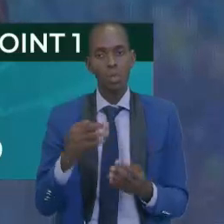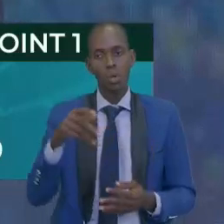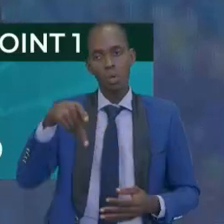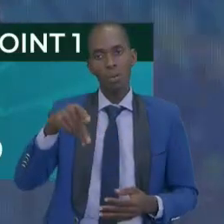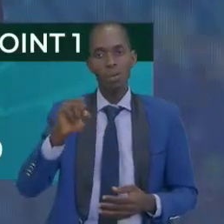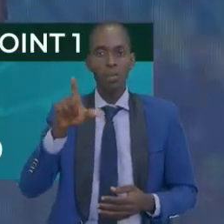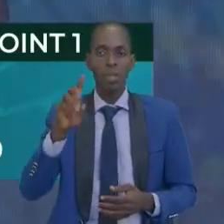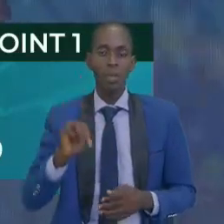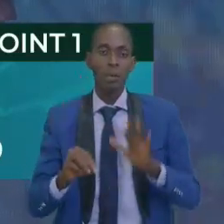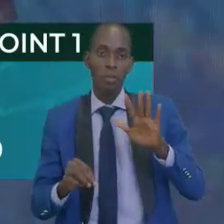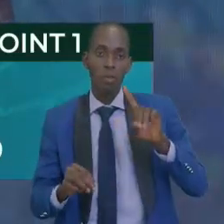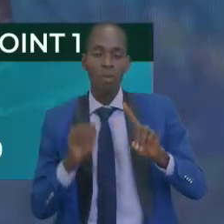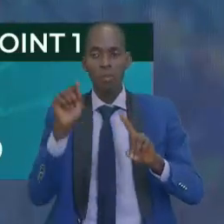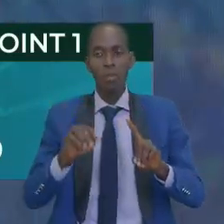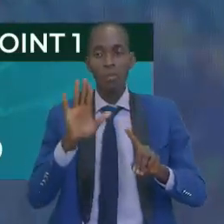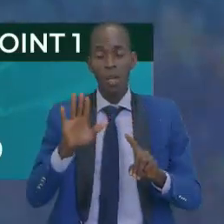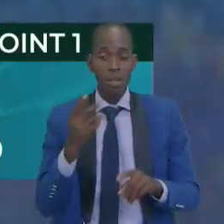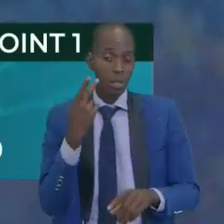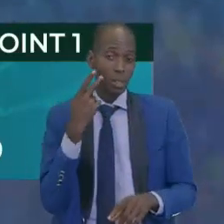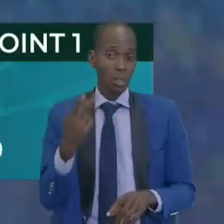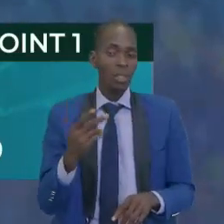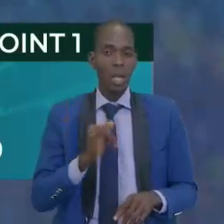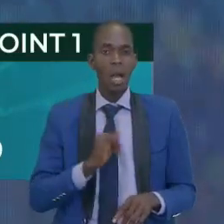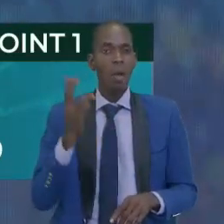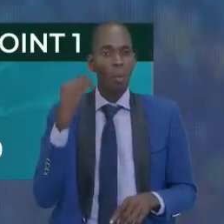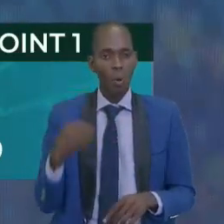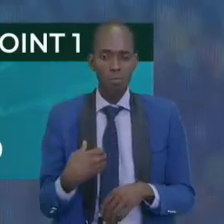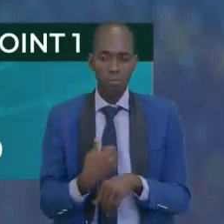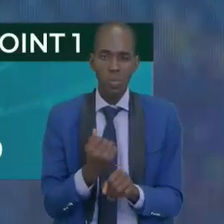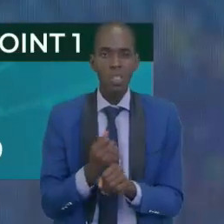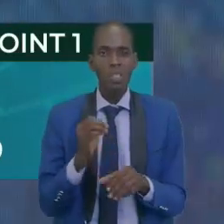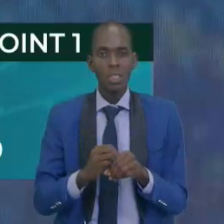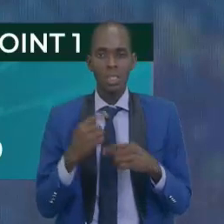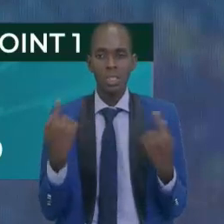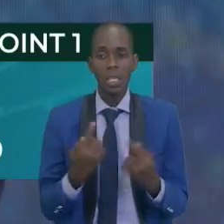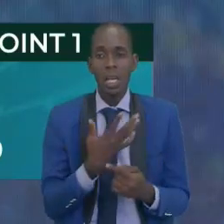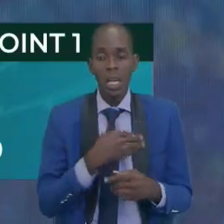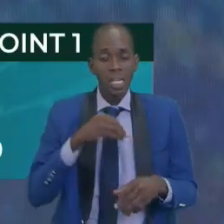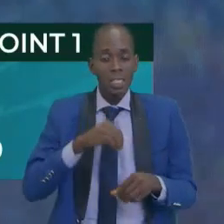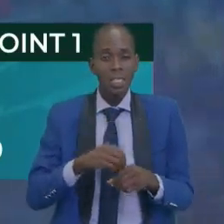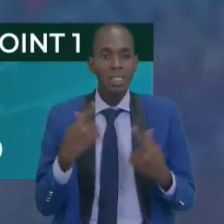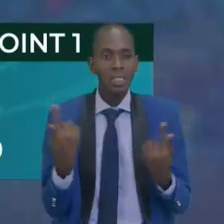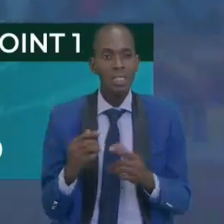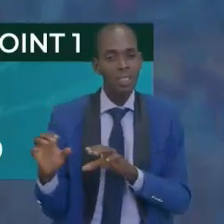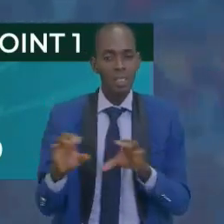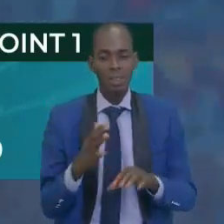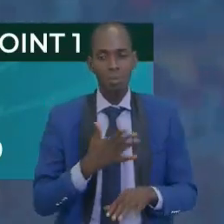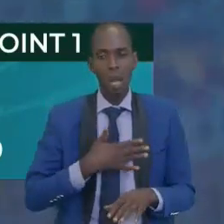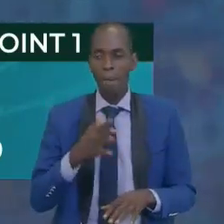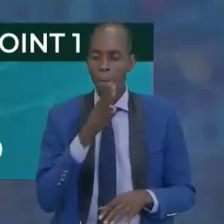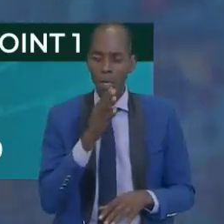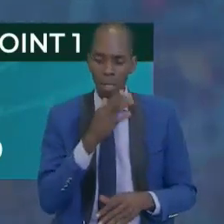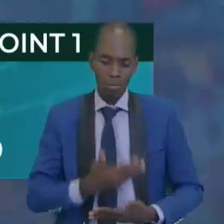behold, I was shapen in iniquity, and in sin did my mother conceive me.